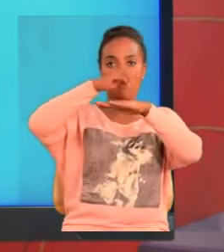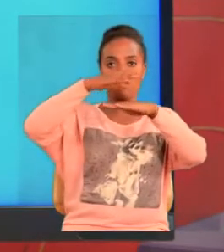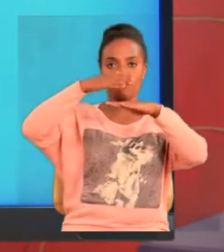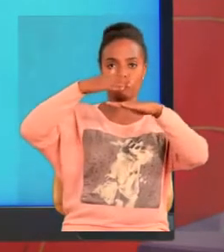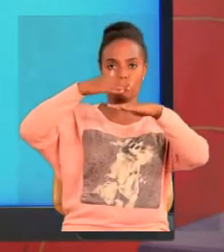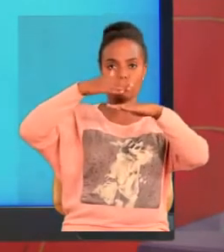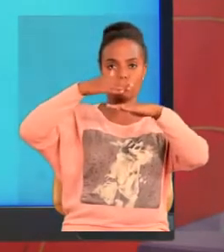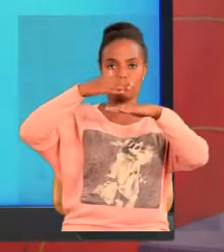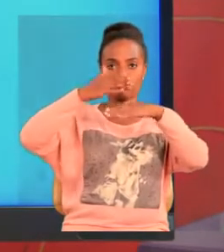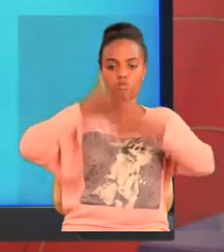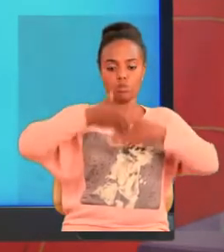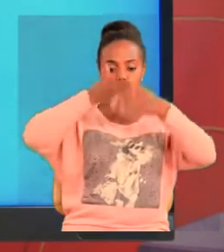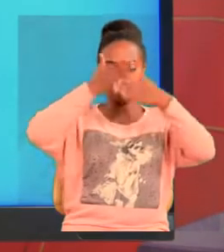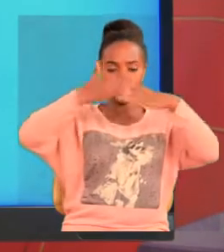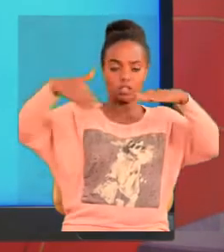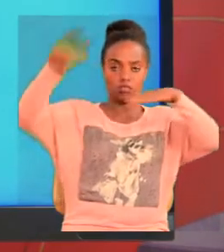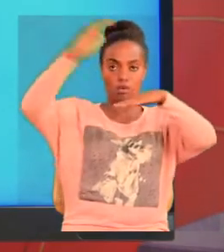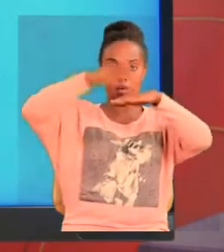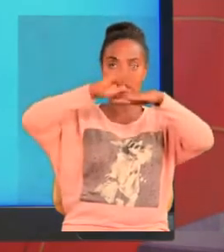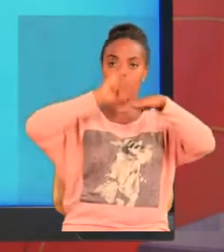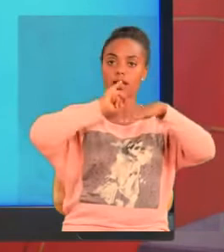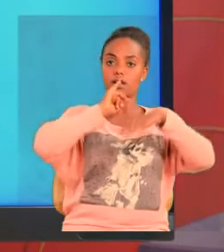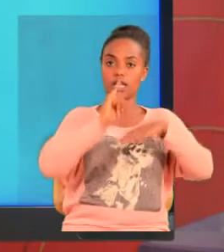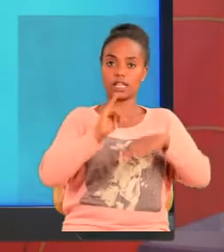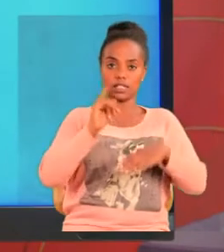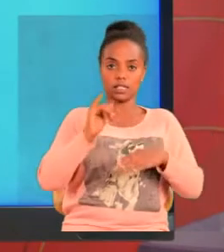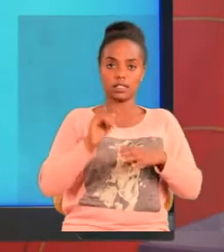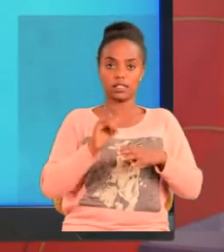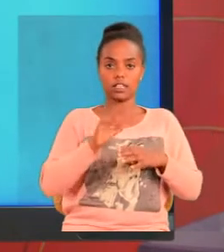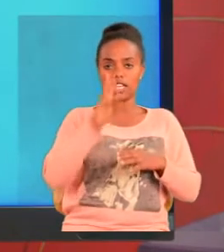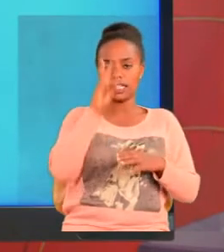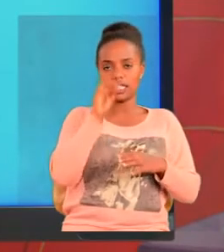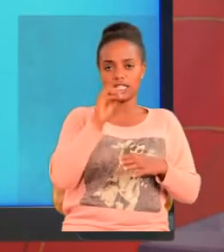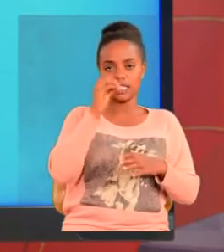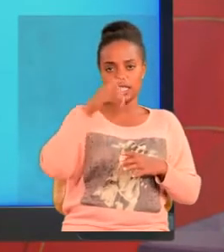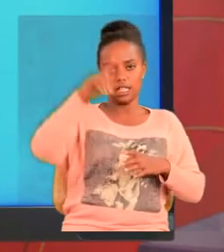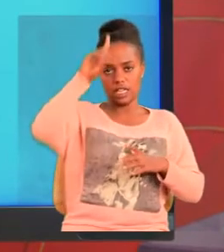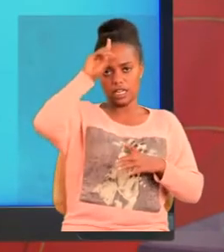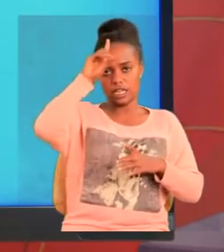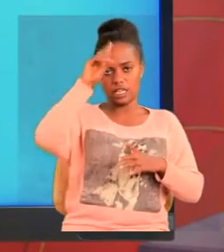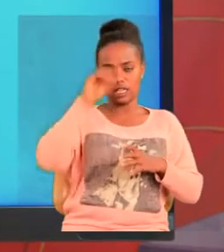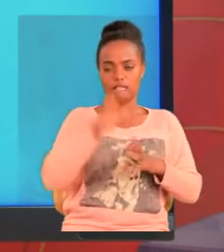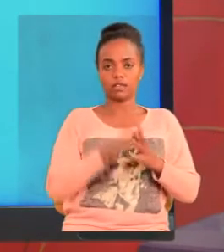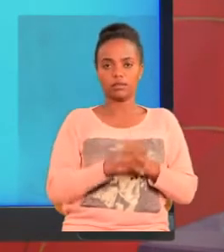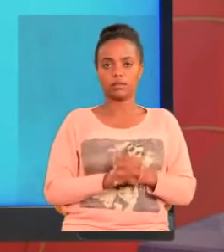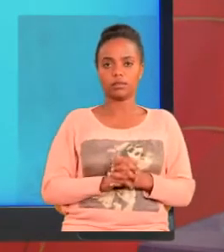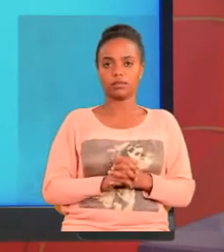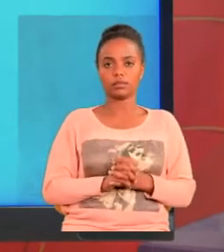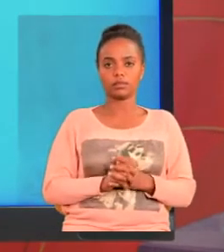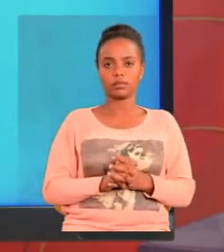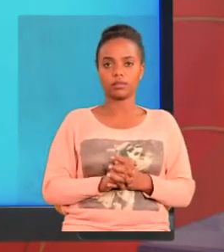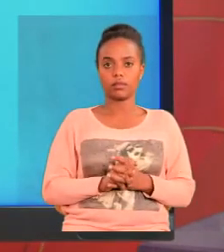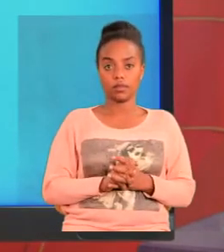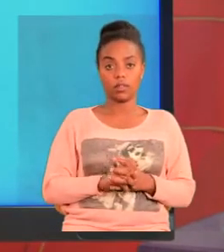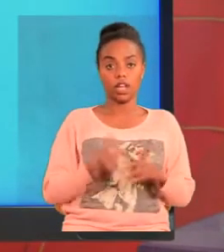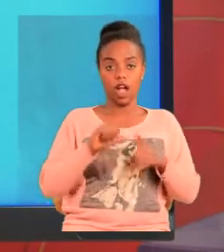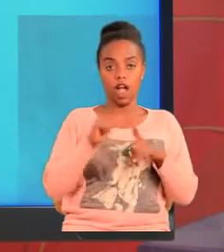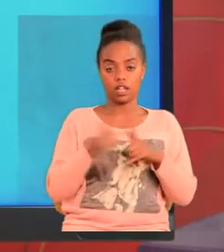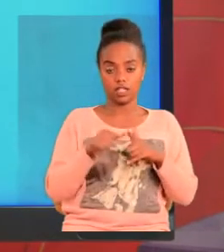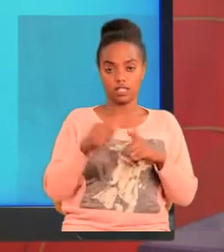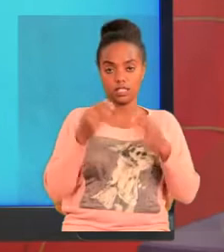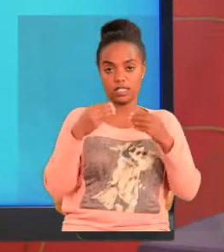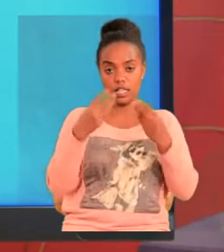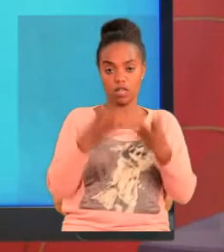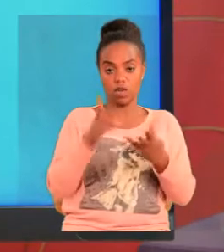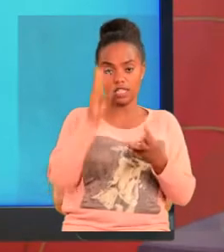of the building is, it is 60 degree is given. The angle of elevation with top of